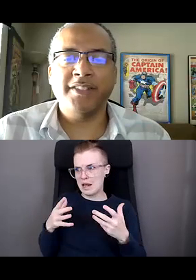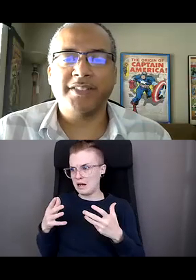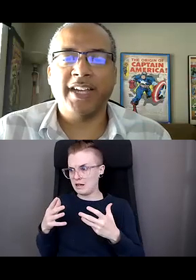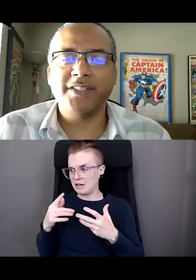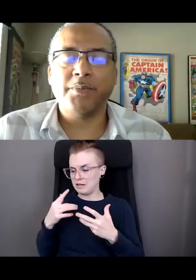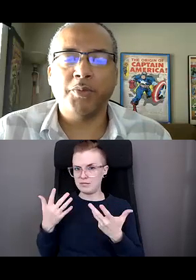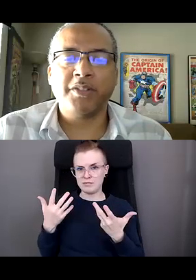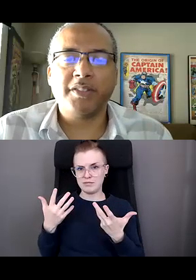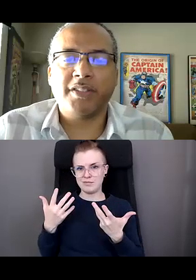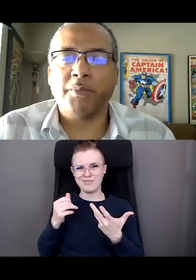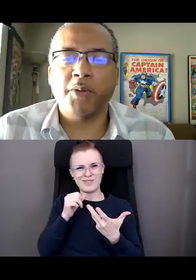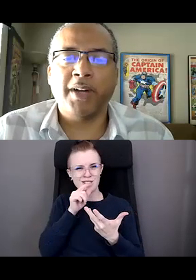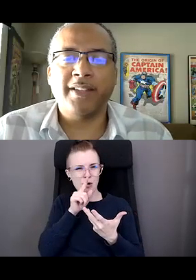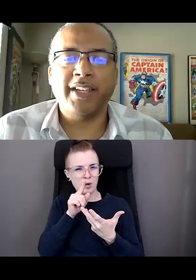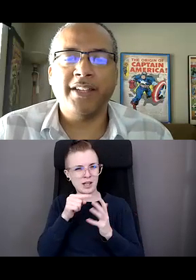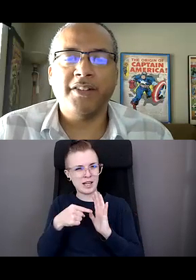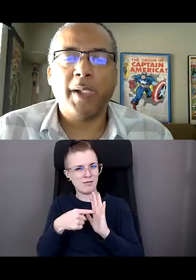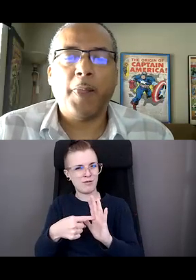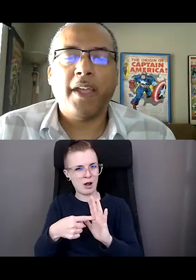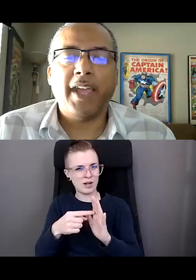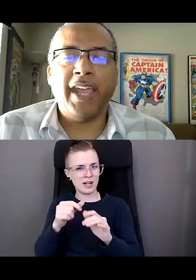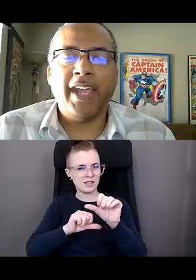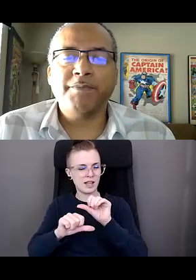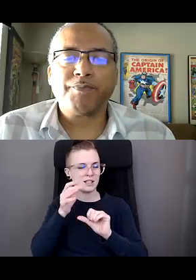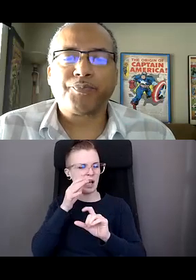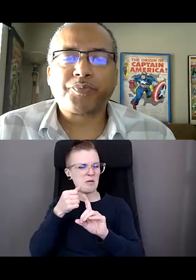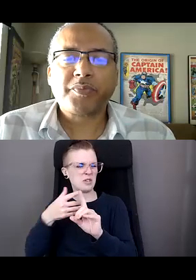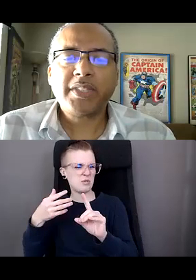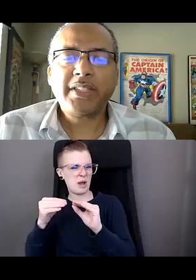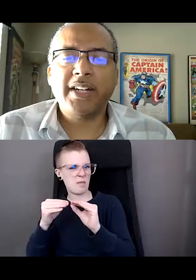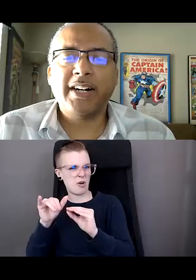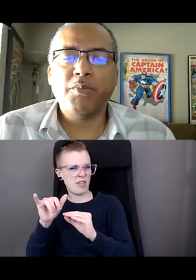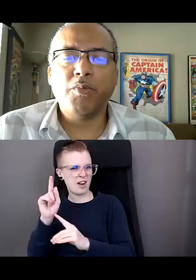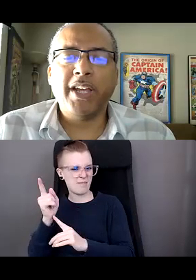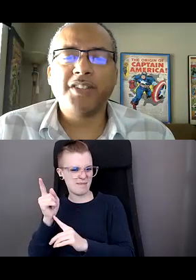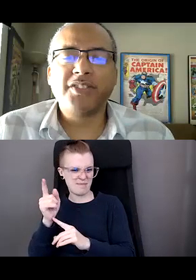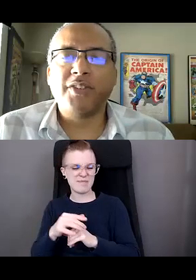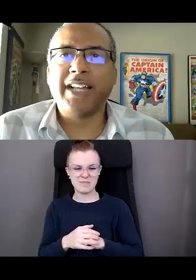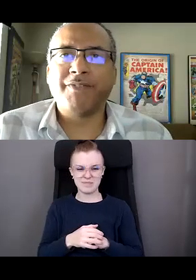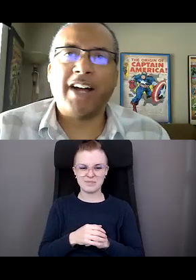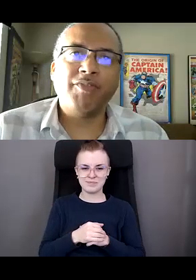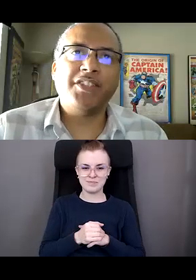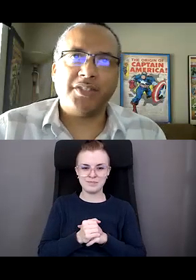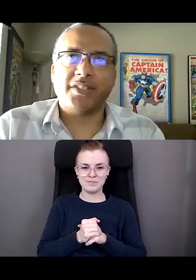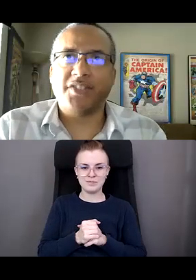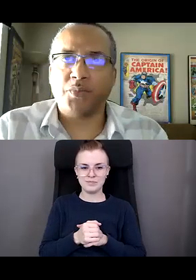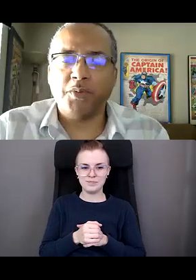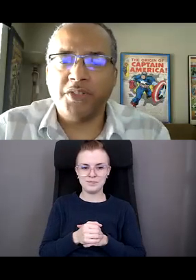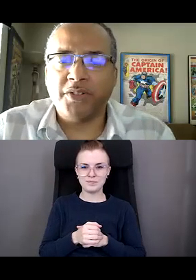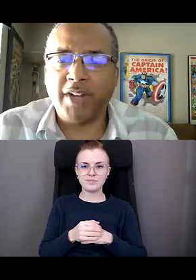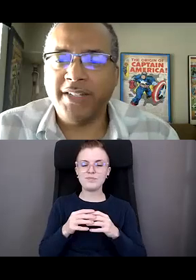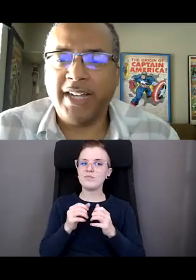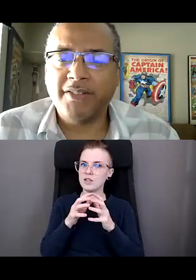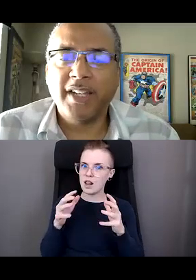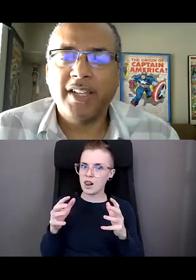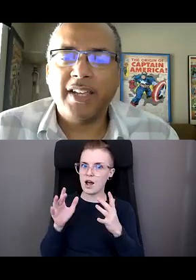founded in the science. But we'll talk more about that later. And we also do a lot of outreach, such as what we're